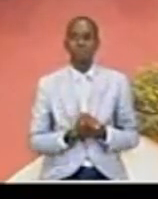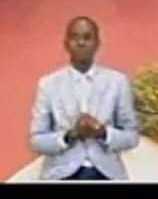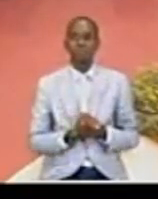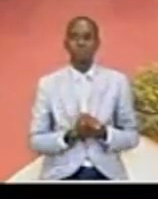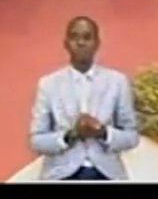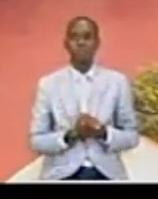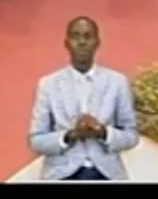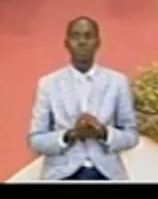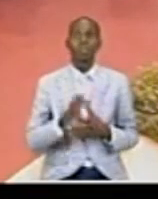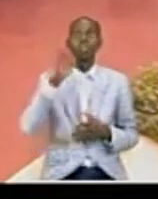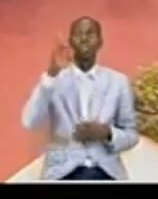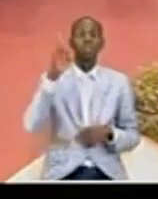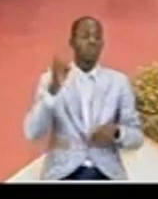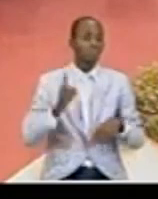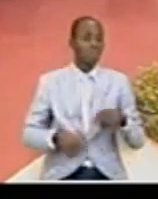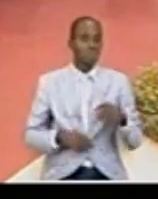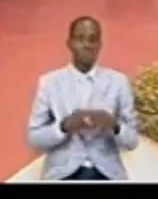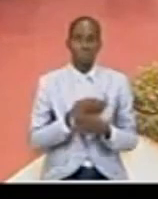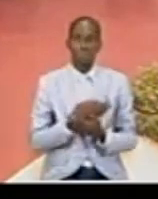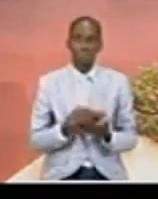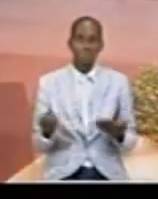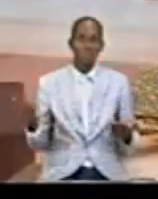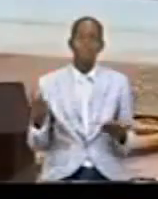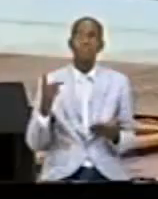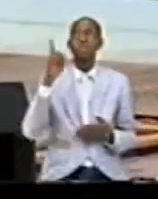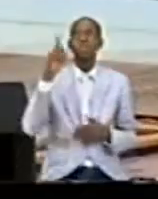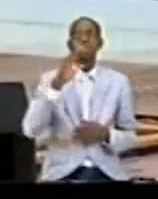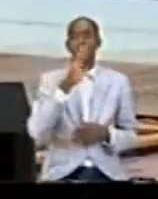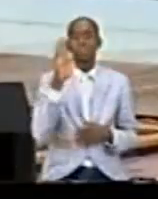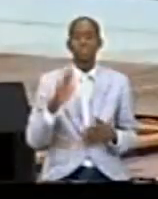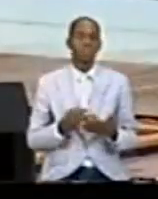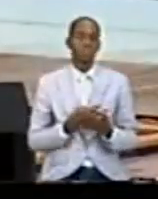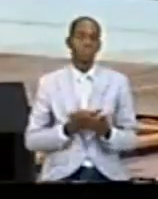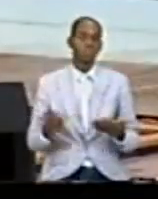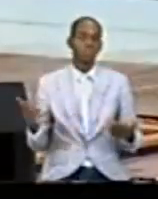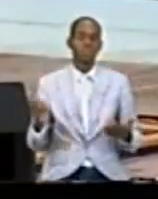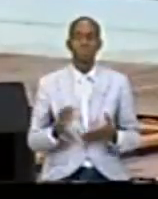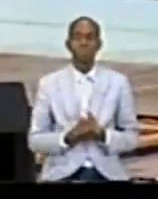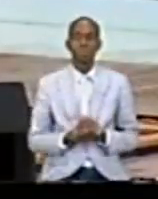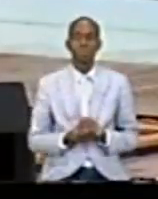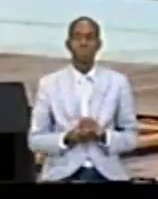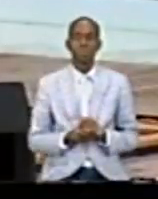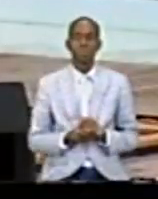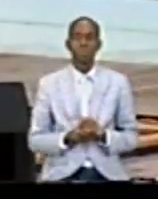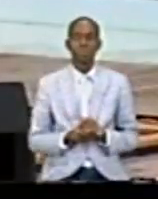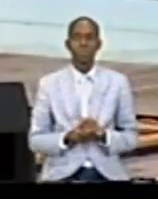He cannot fail. He has never failed.